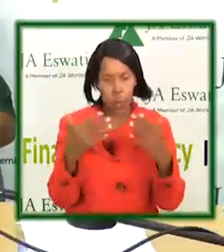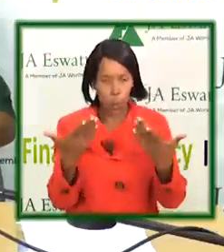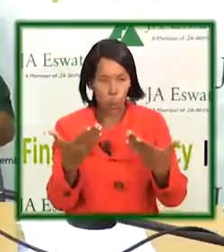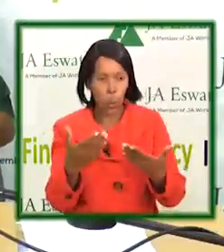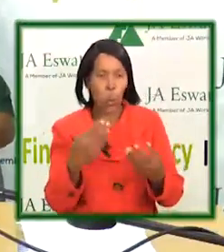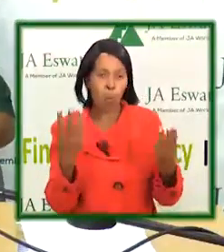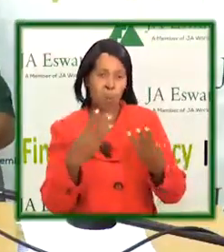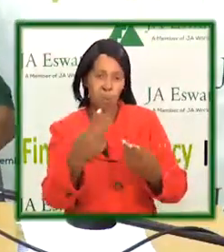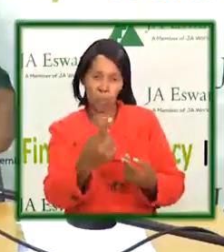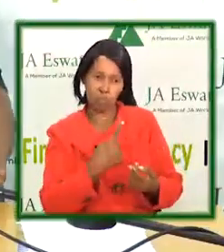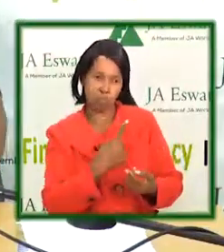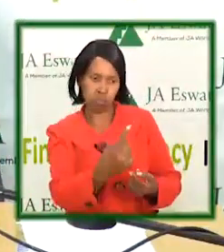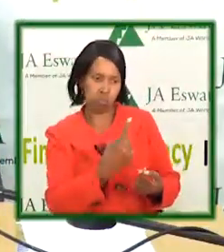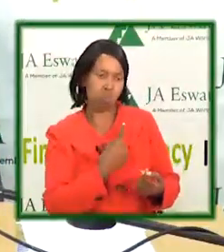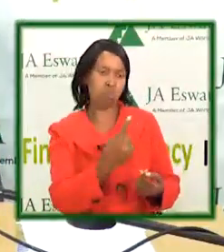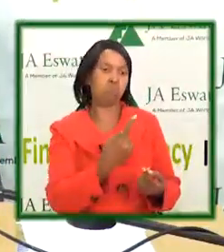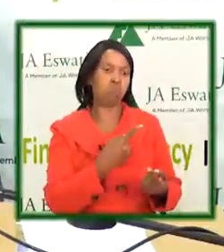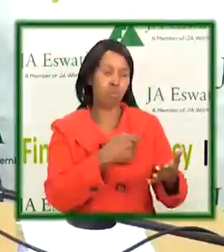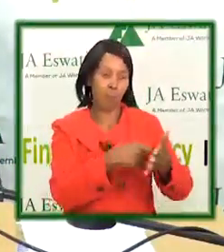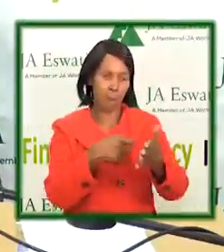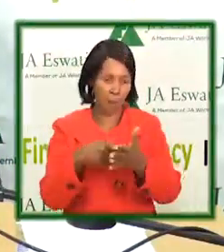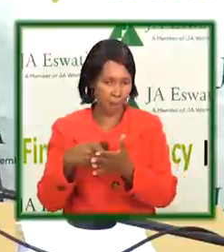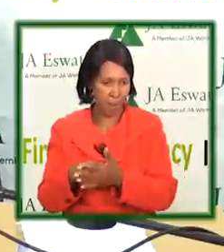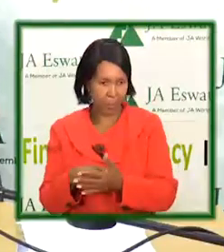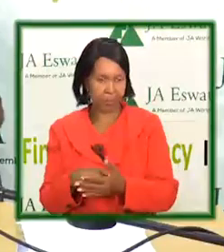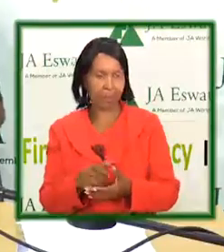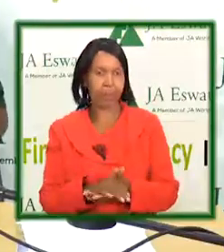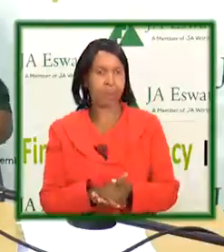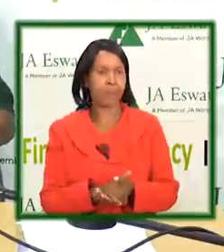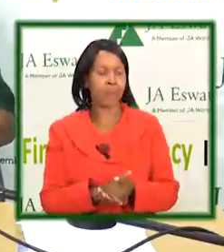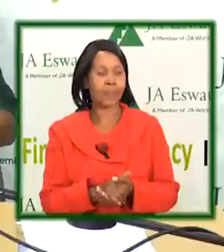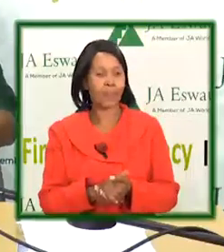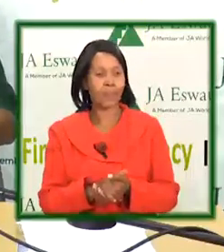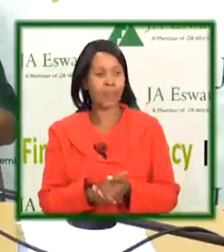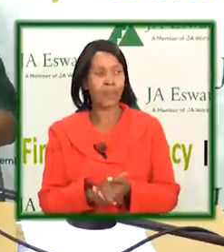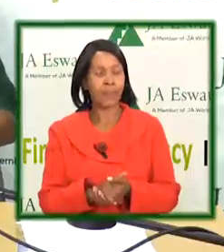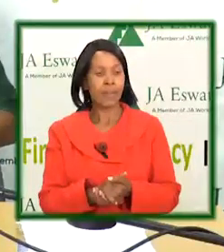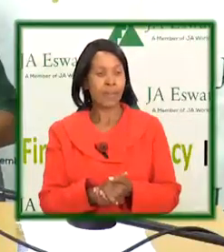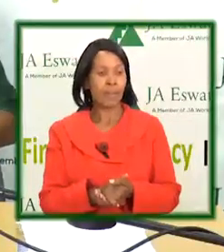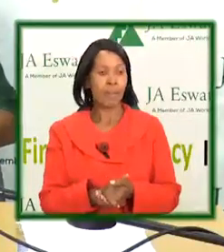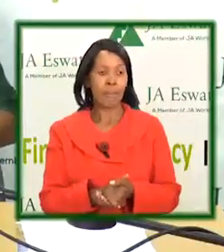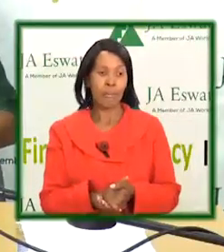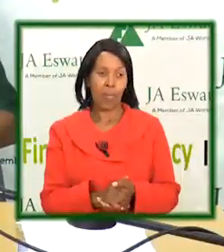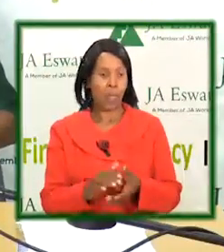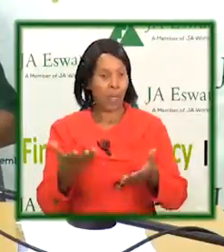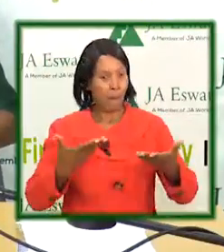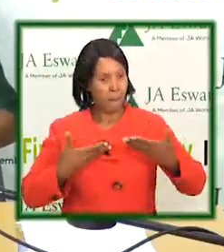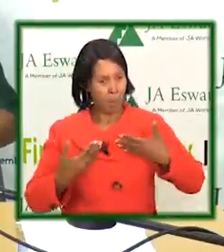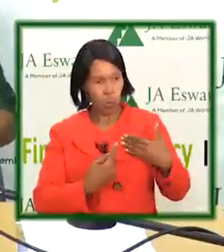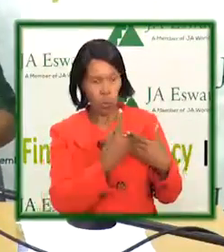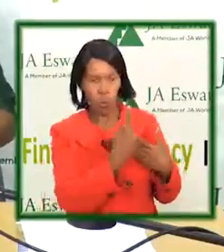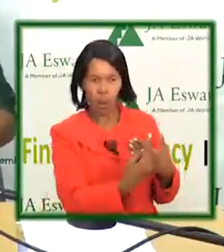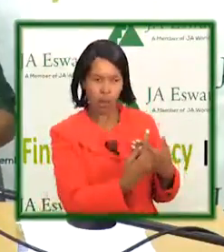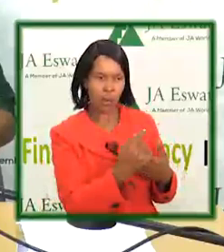customers. Please take note of this, that each company has 160 of the shares, and